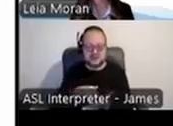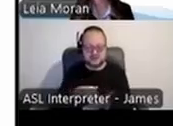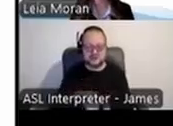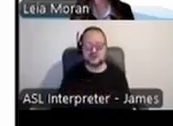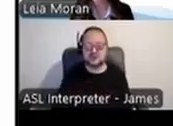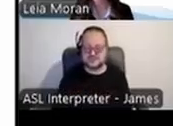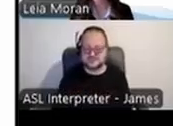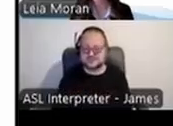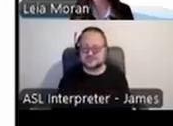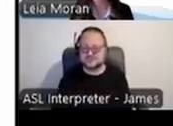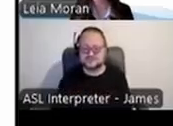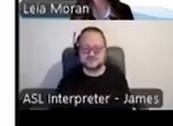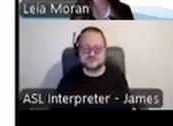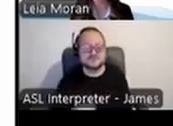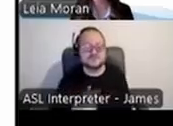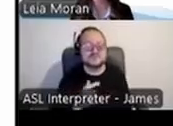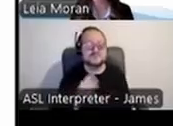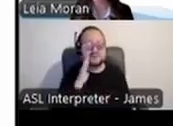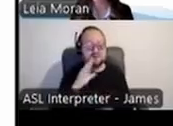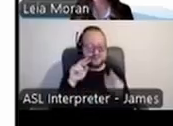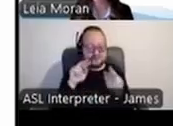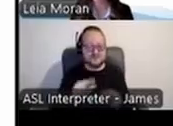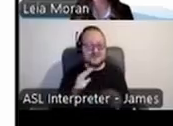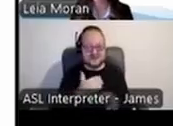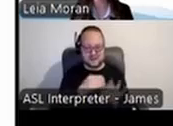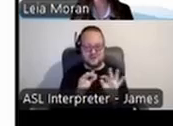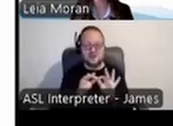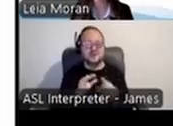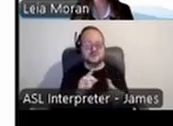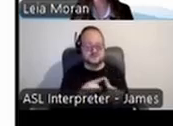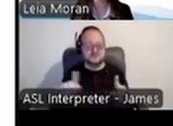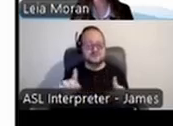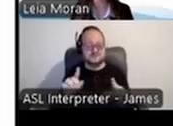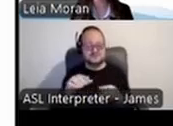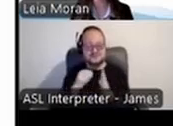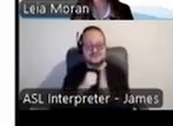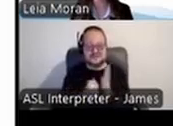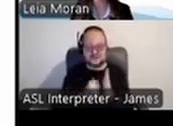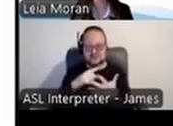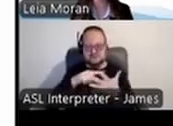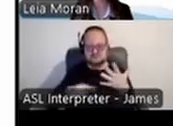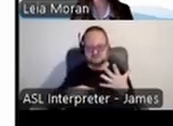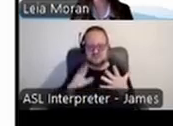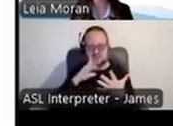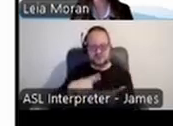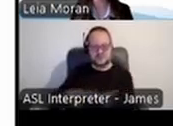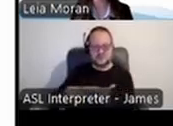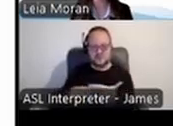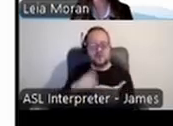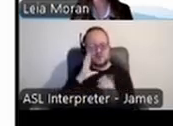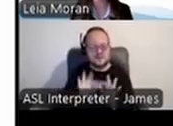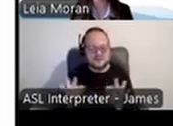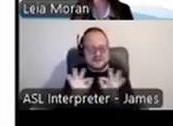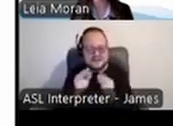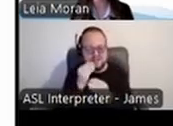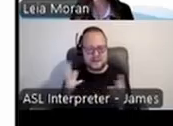Let's take a look at the topics that will be presented today. So I'll begin by orienting us to some key information to consider throughout the